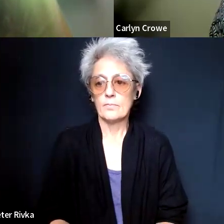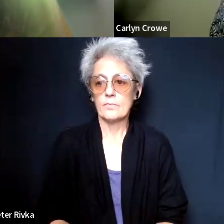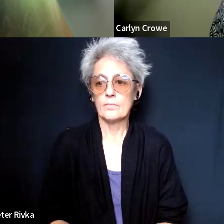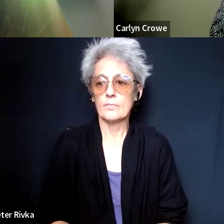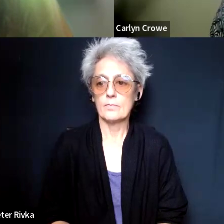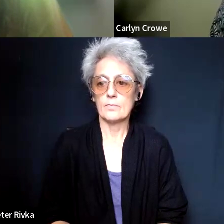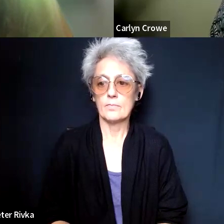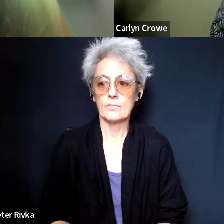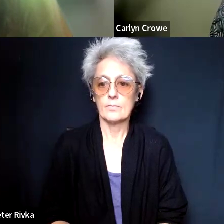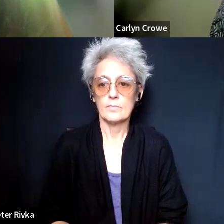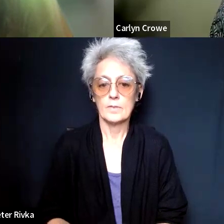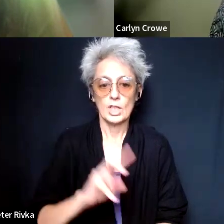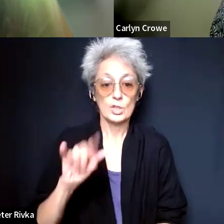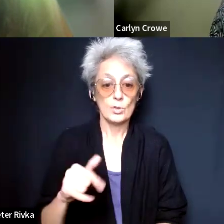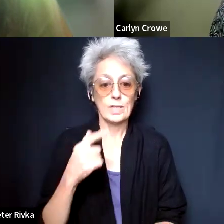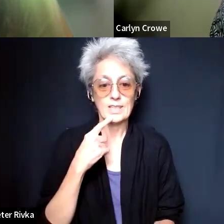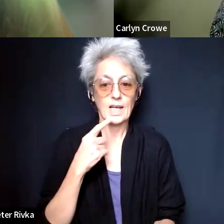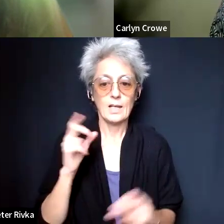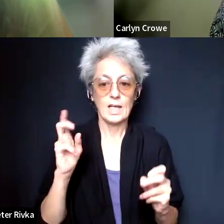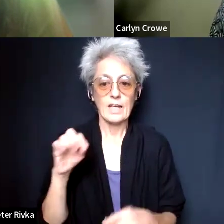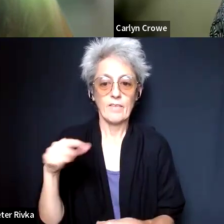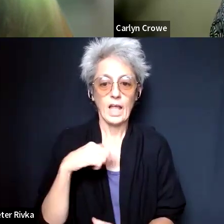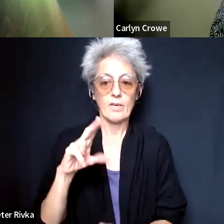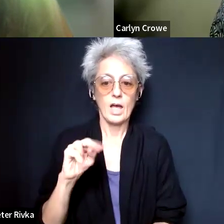Yeah, Judy said if they have unmet needs, that they're entitled.